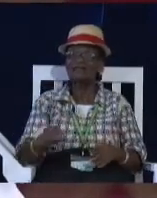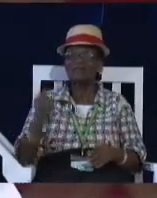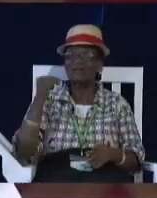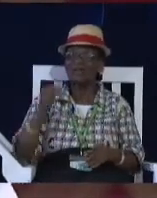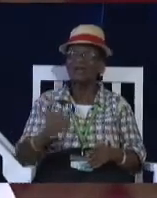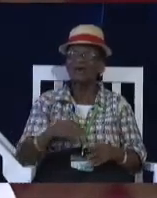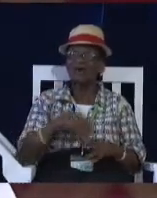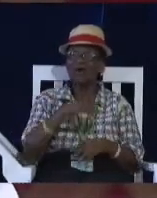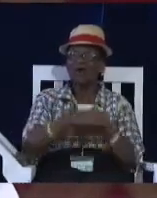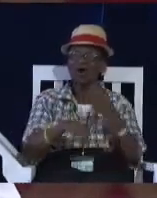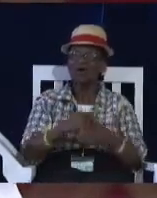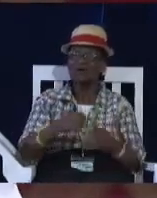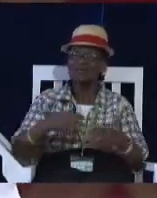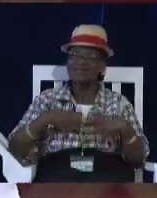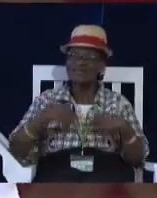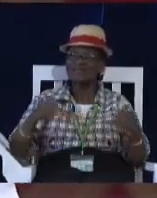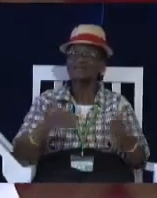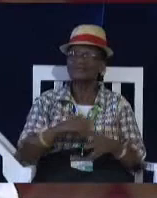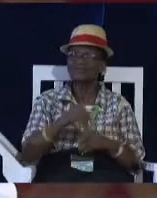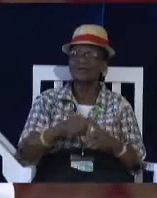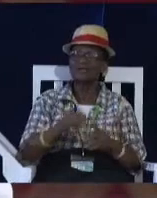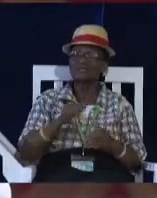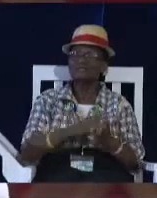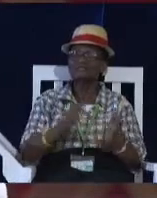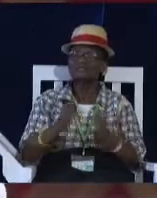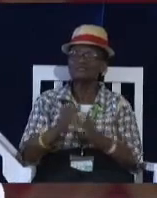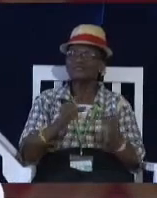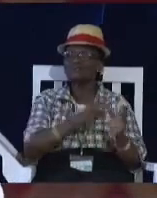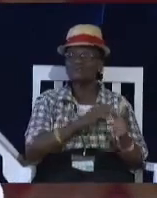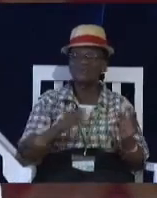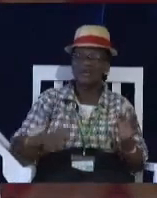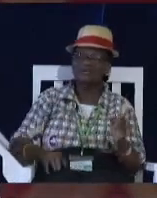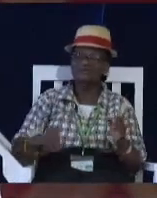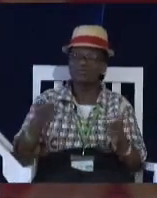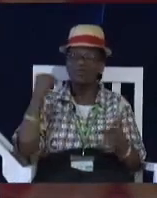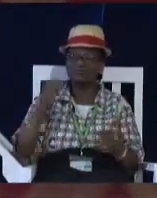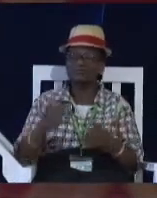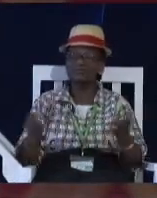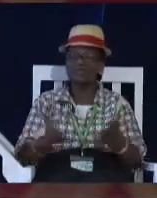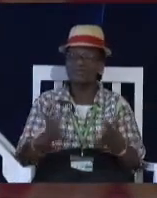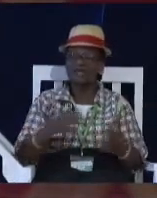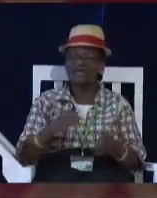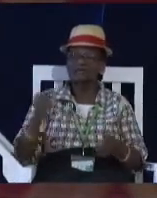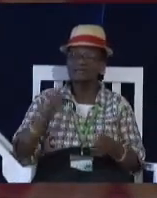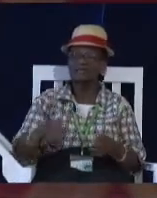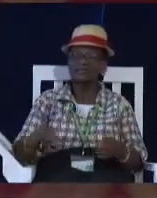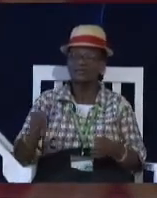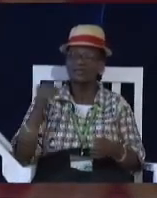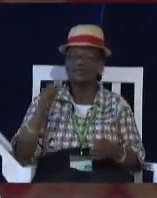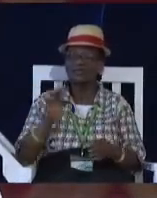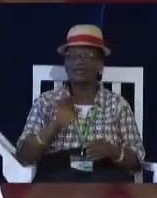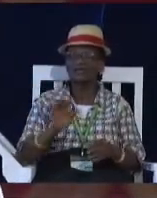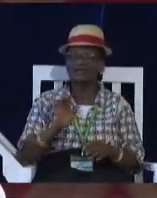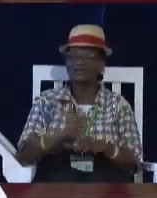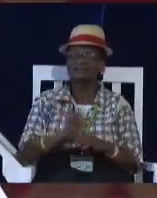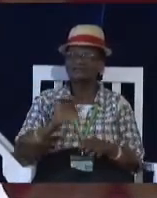When Jesus was here and they were touching the hem of his garment, he was right inside the